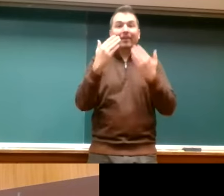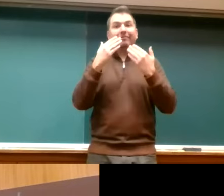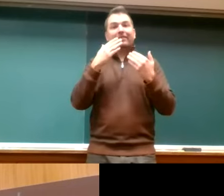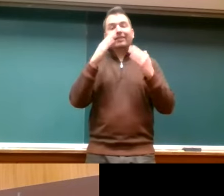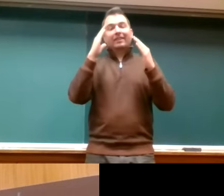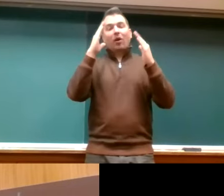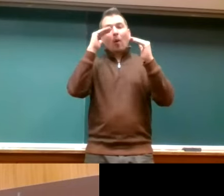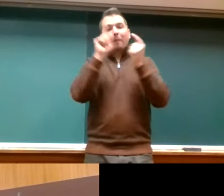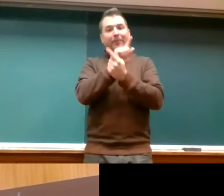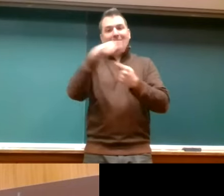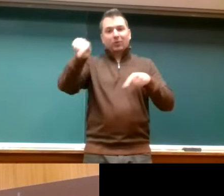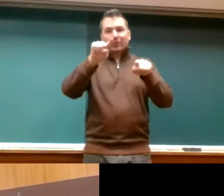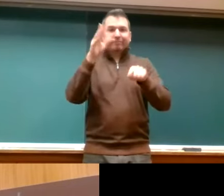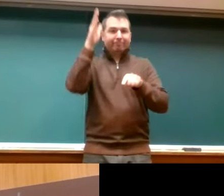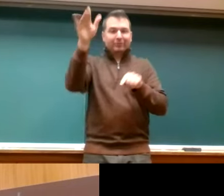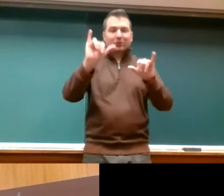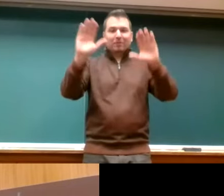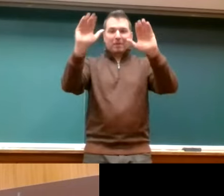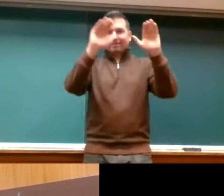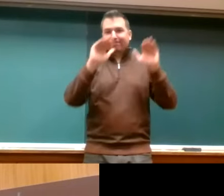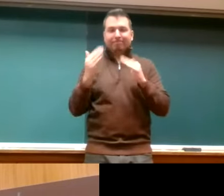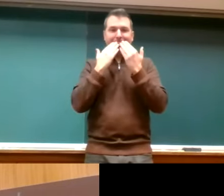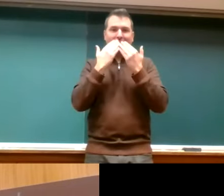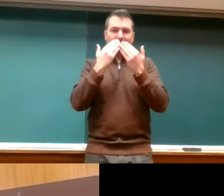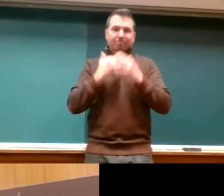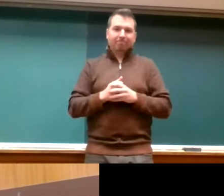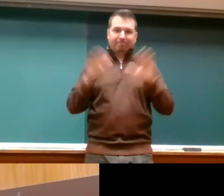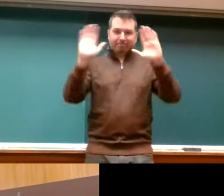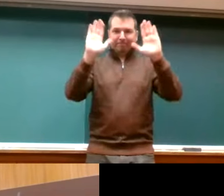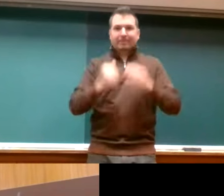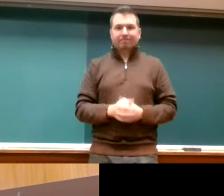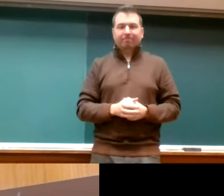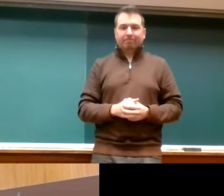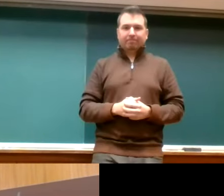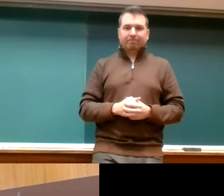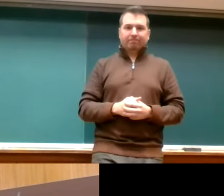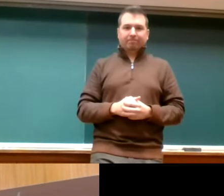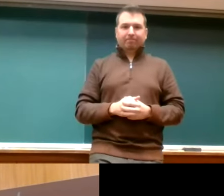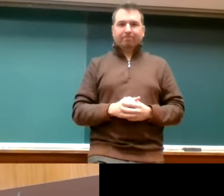hope to meet you at some point. Bye-bye. Thanks again, Patty. Mm-hmm.